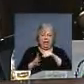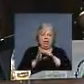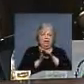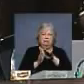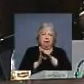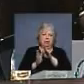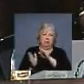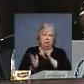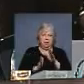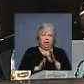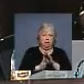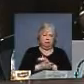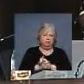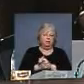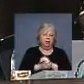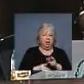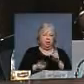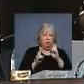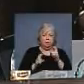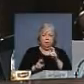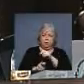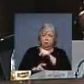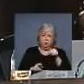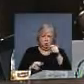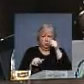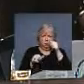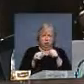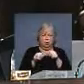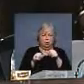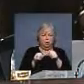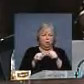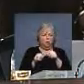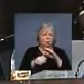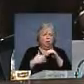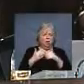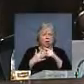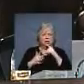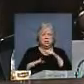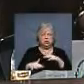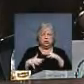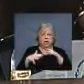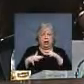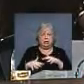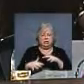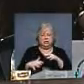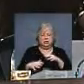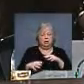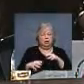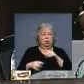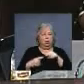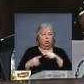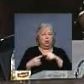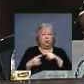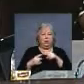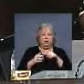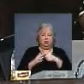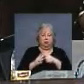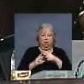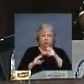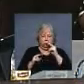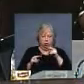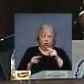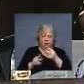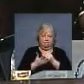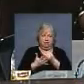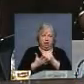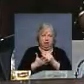plan. And hopefully you all will recall all of the angst over this when we get to looking at funding, because